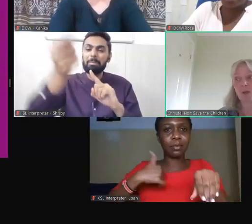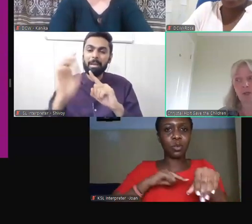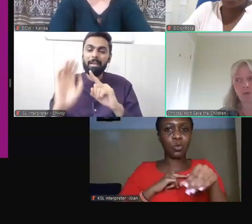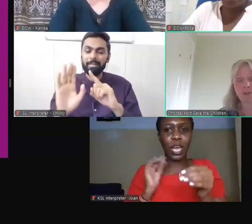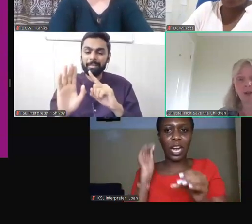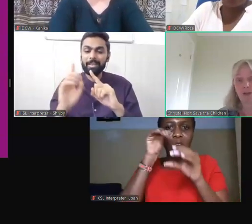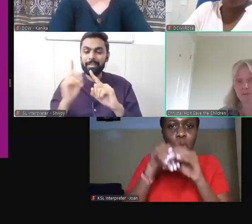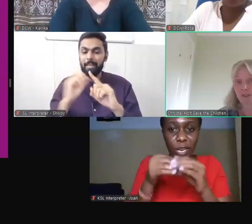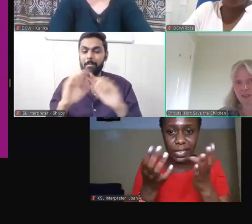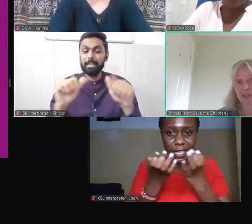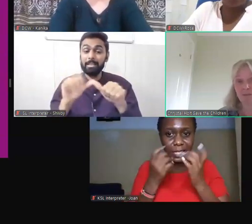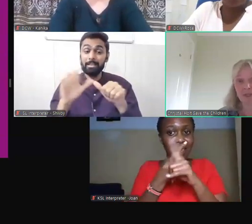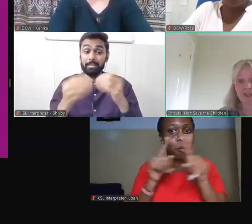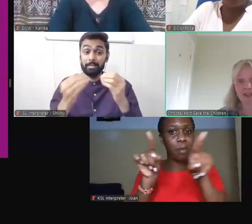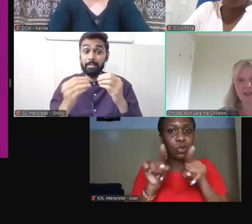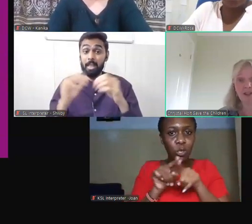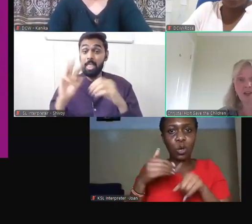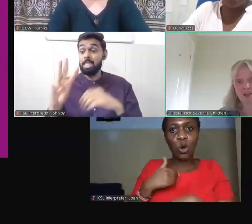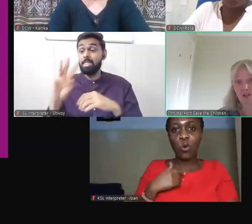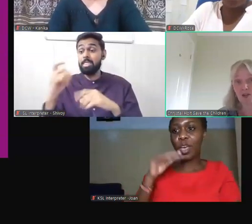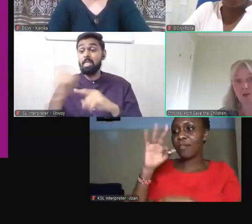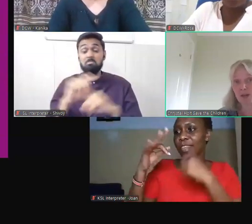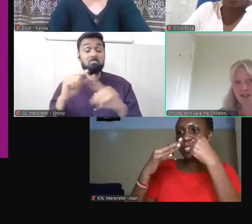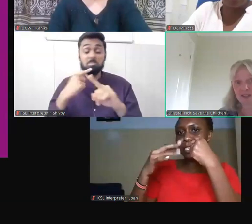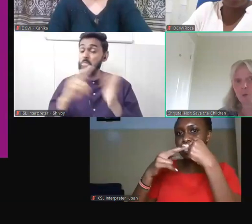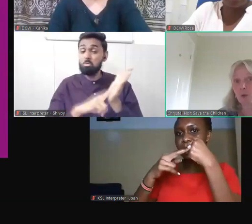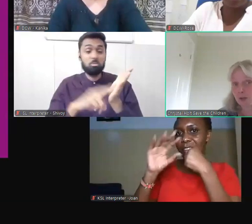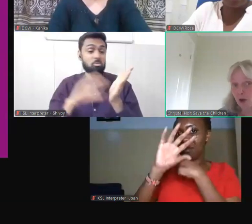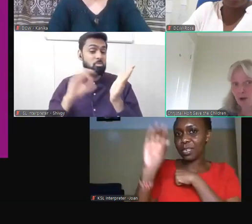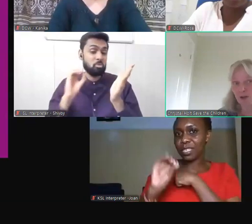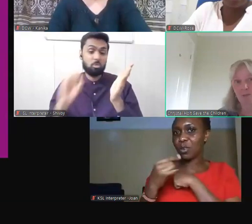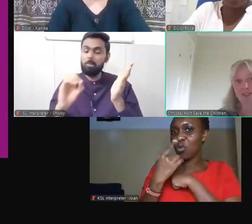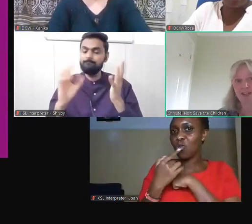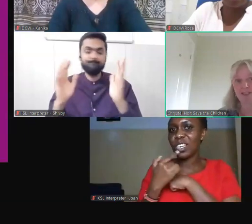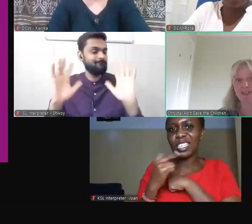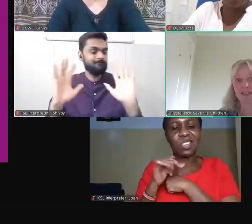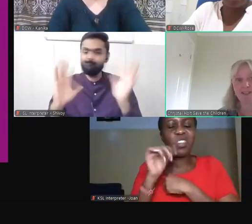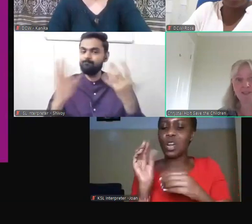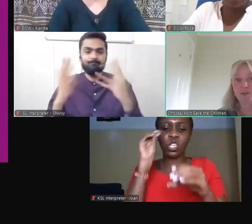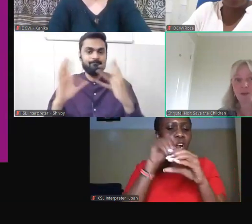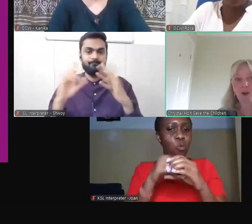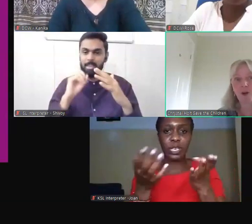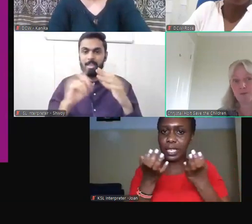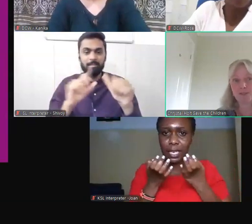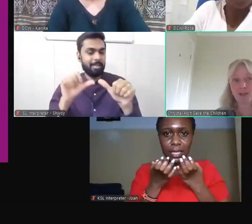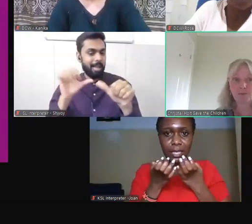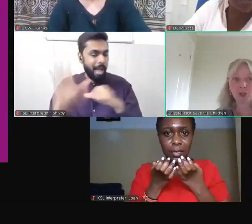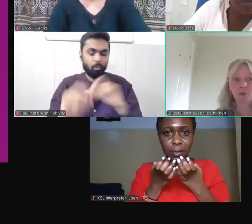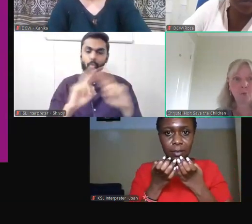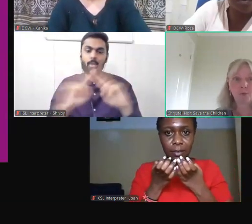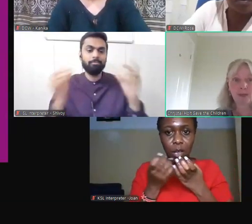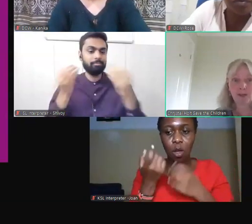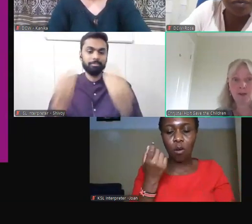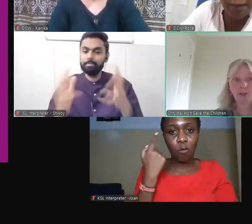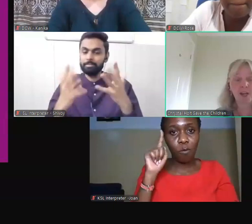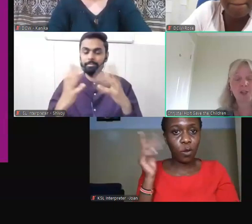needs, but we also have 37% who are saying we are not accommodating the needs of deaf